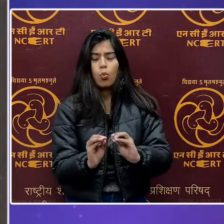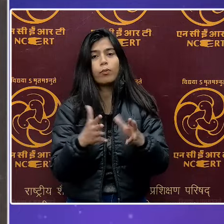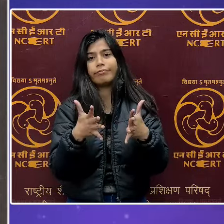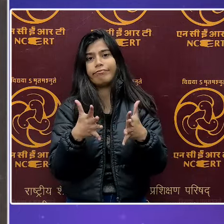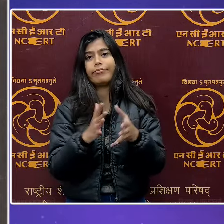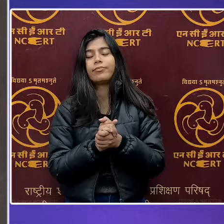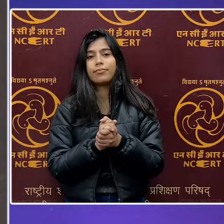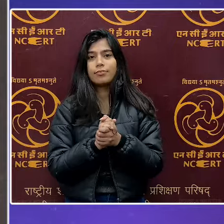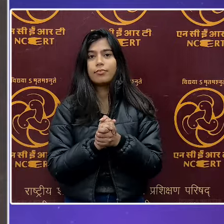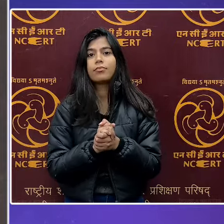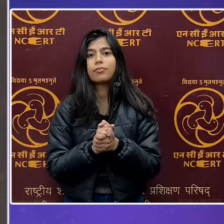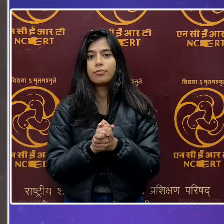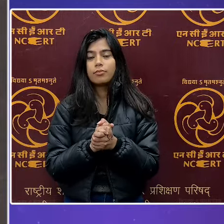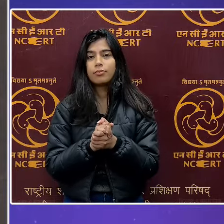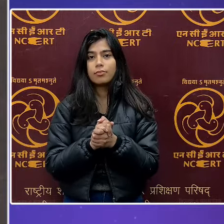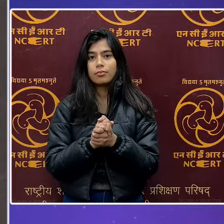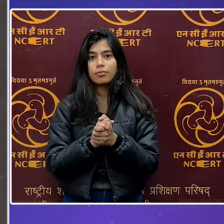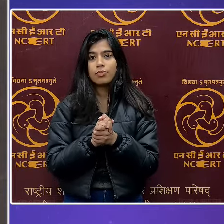this bob,